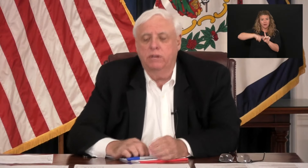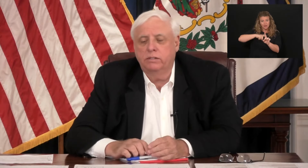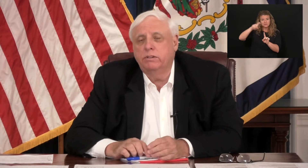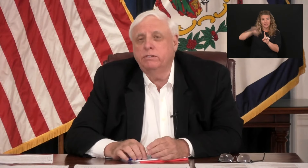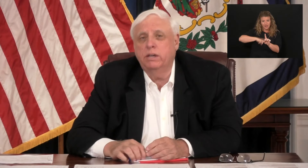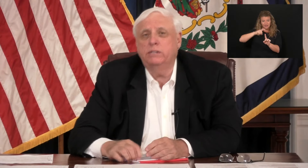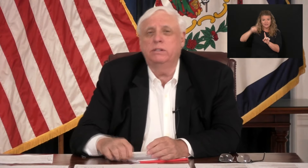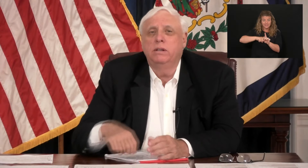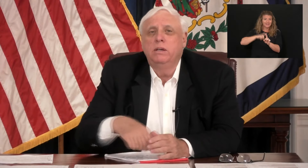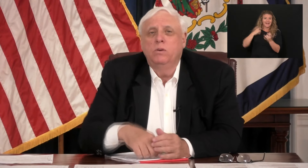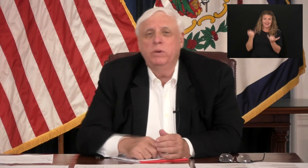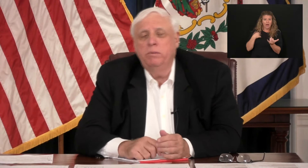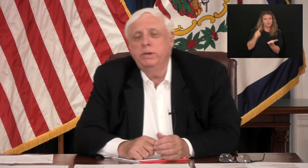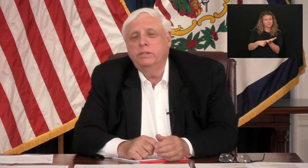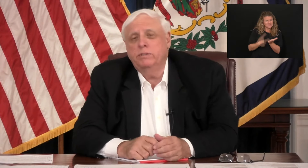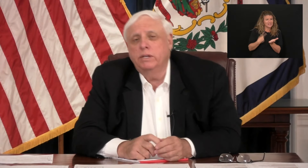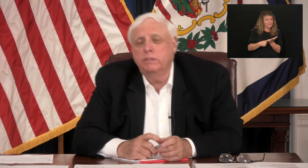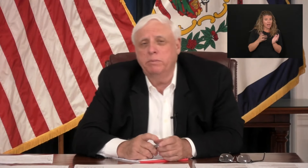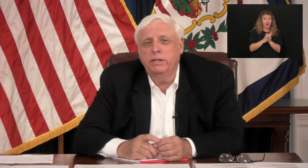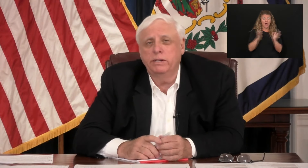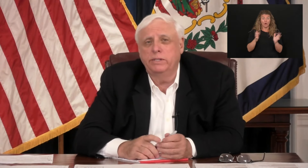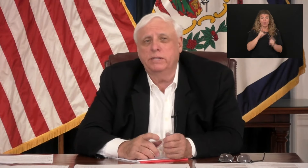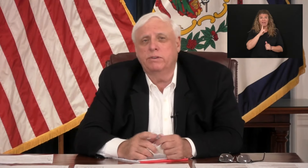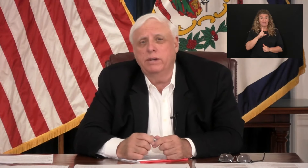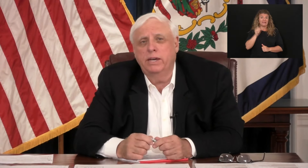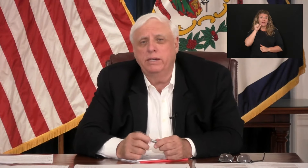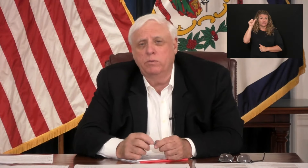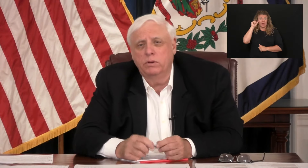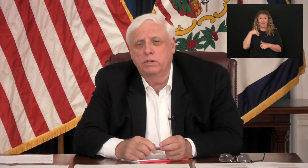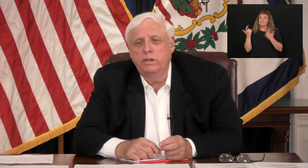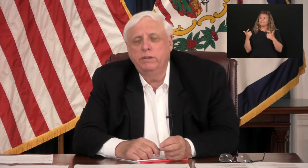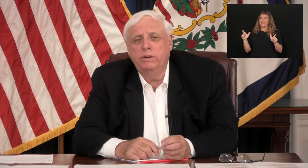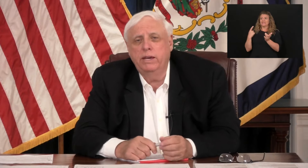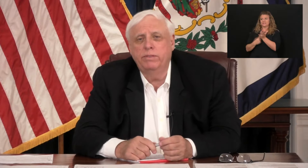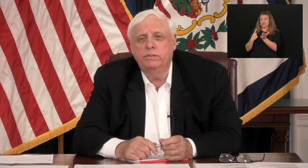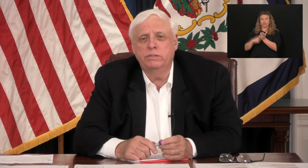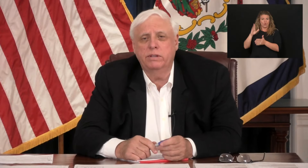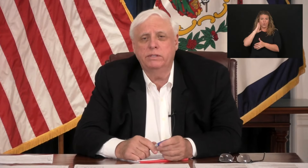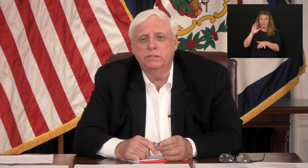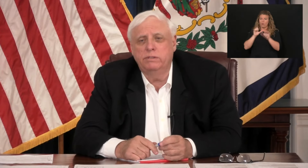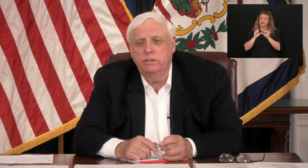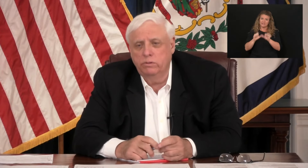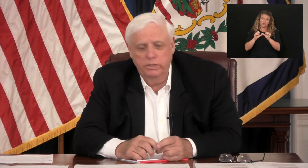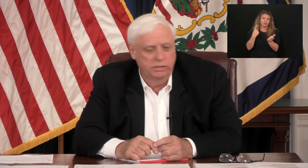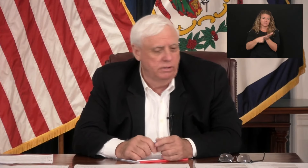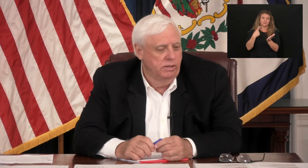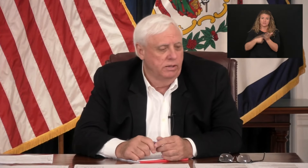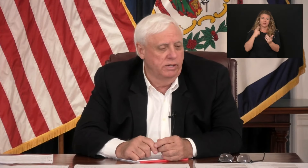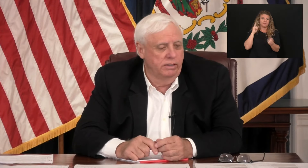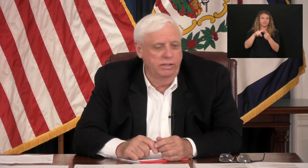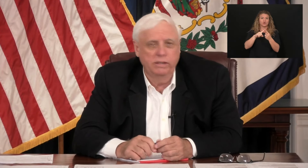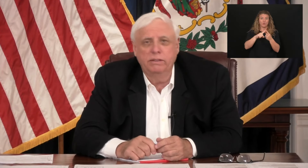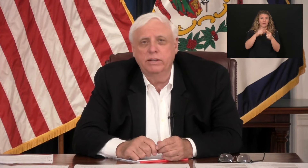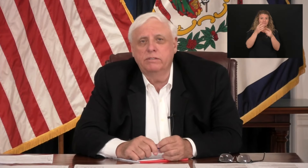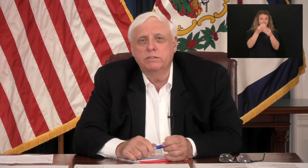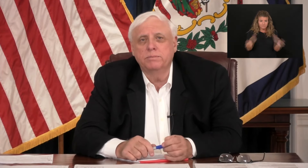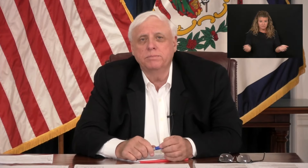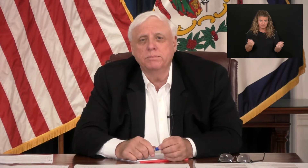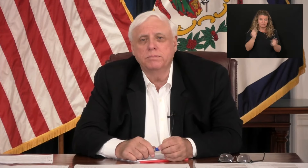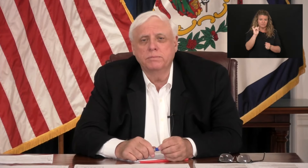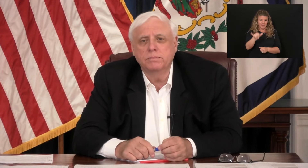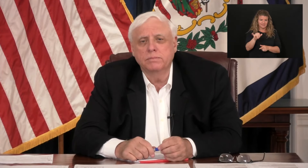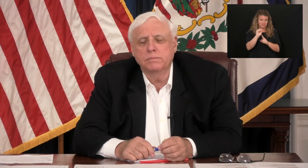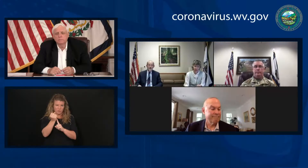lots and lots of discussion. We had a big discussion about this yesterday, and we'll continue to have those discussions until we can get to the end of this.